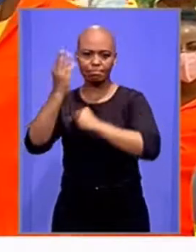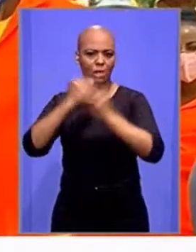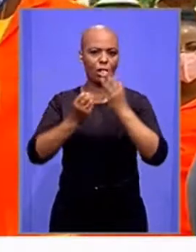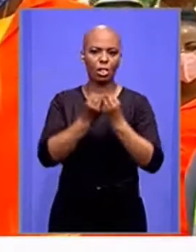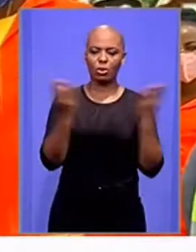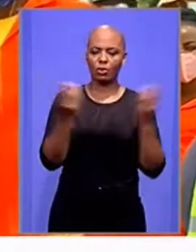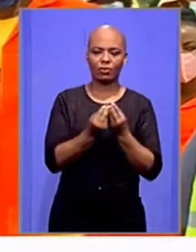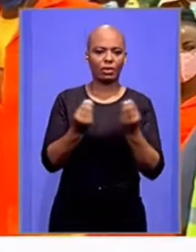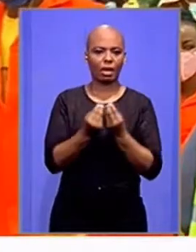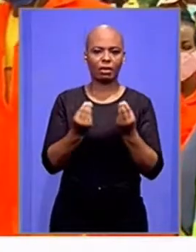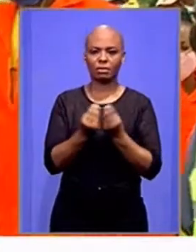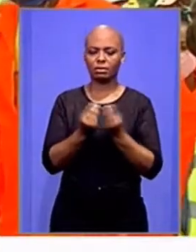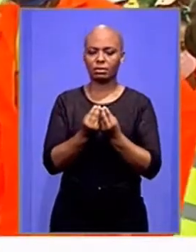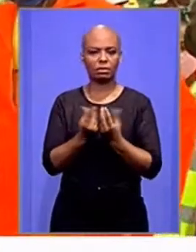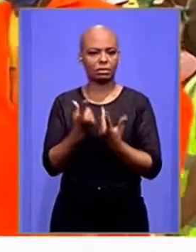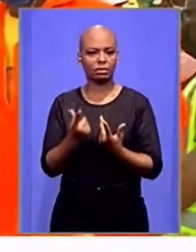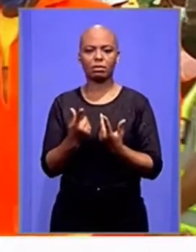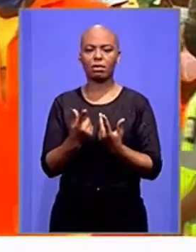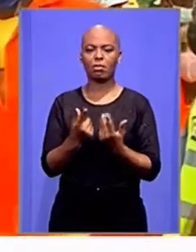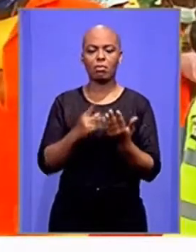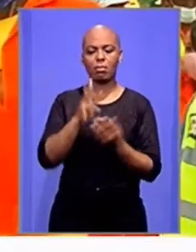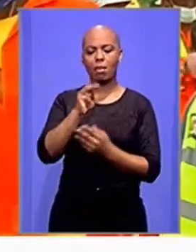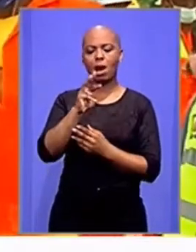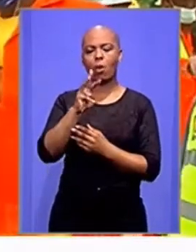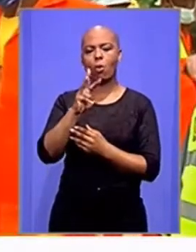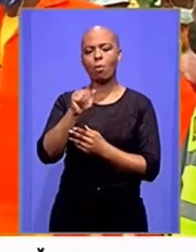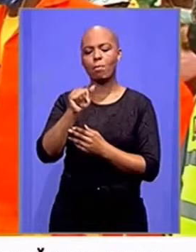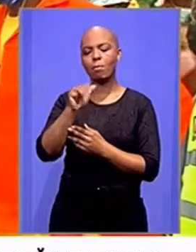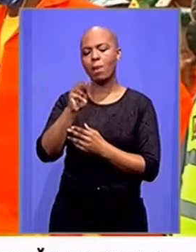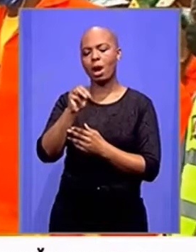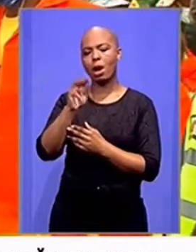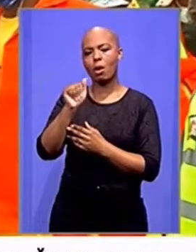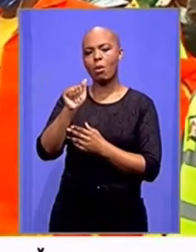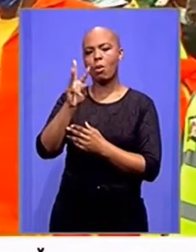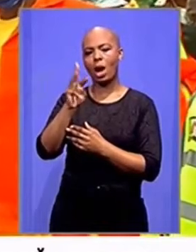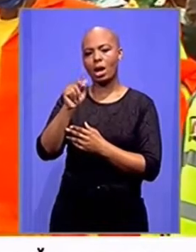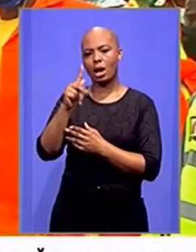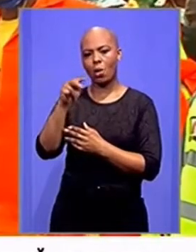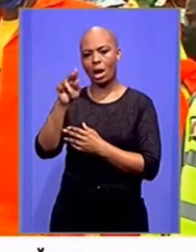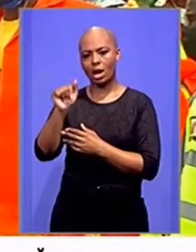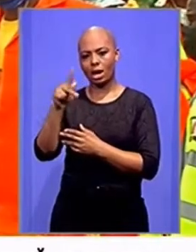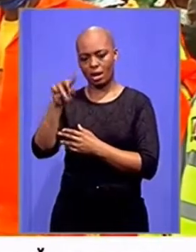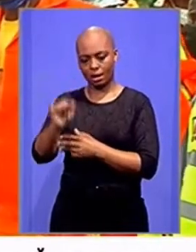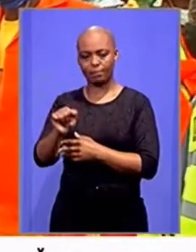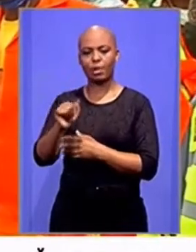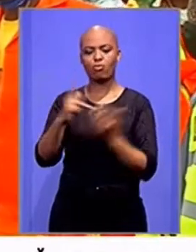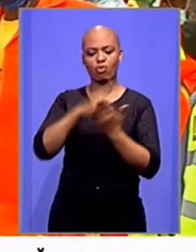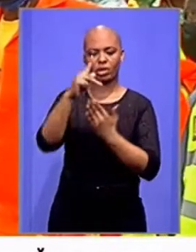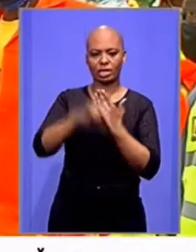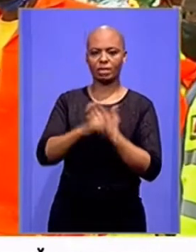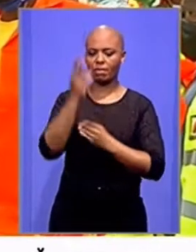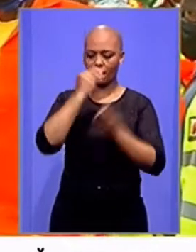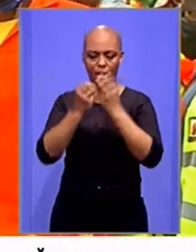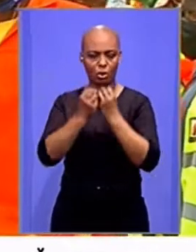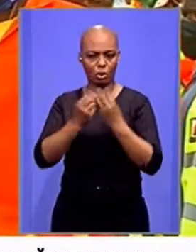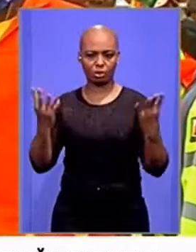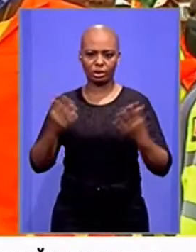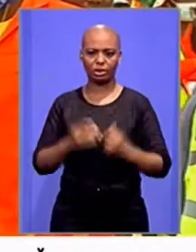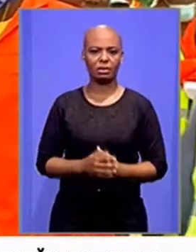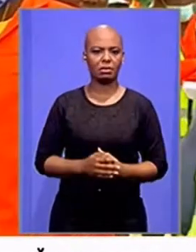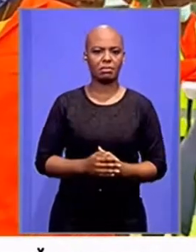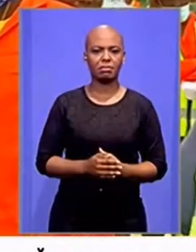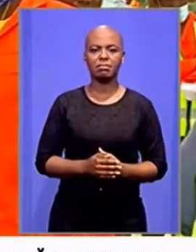ke di rutilego mo a mawaka project. Ke ne le bašomisa ba